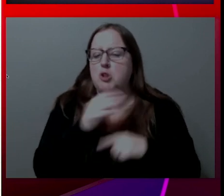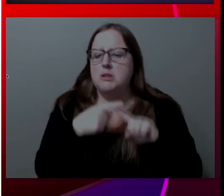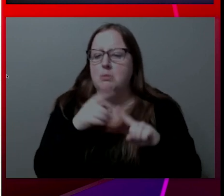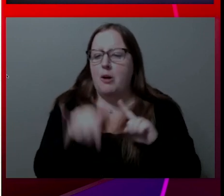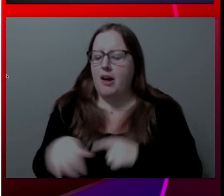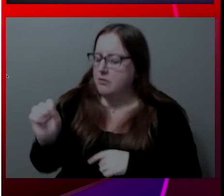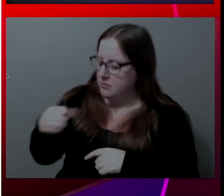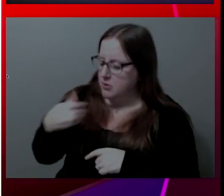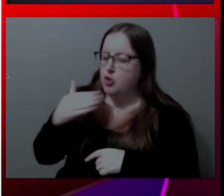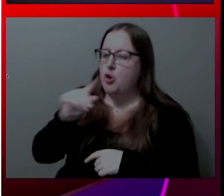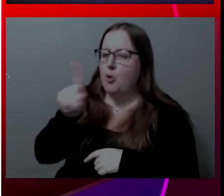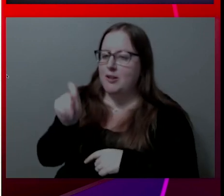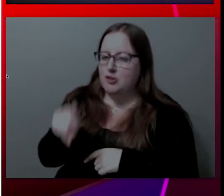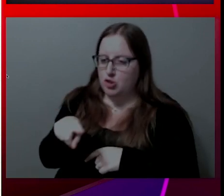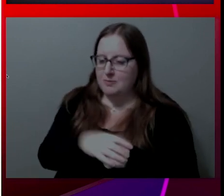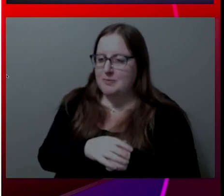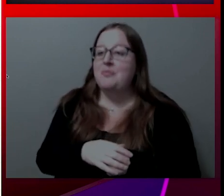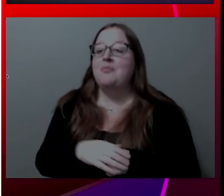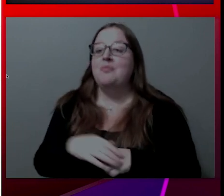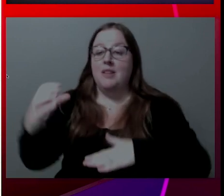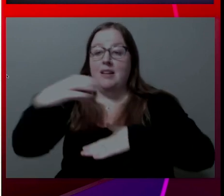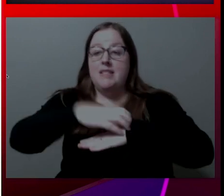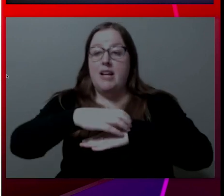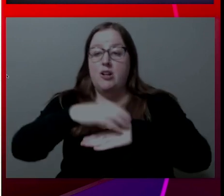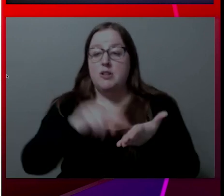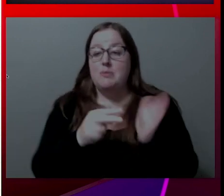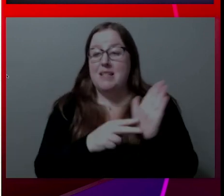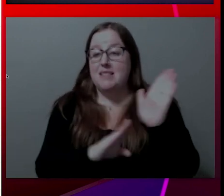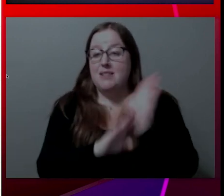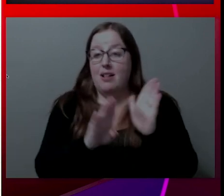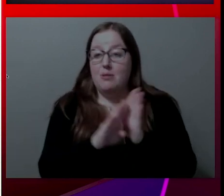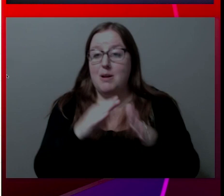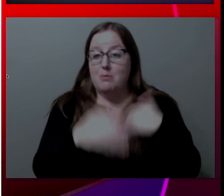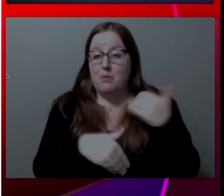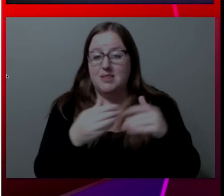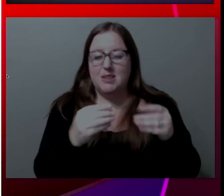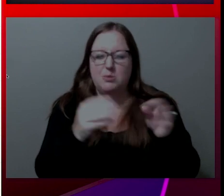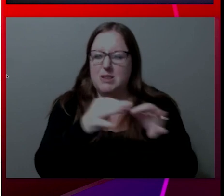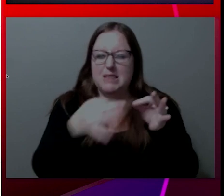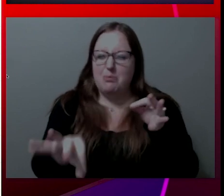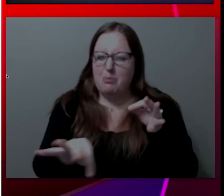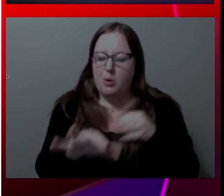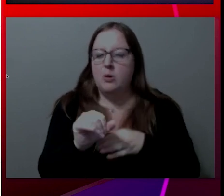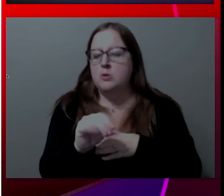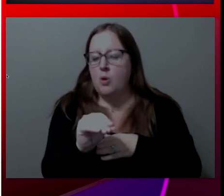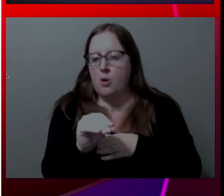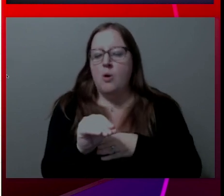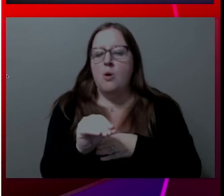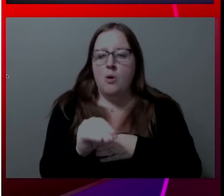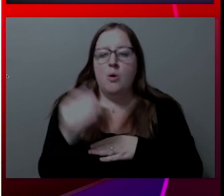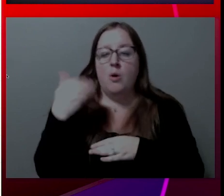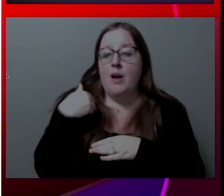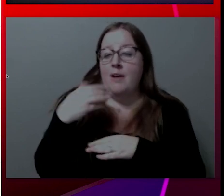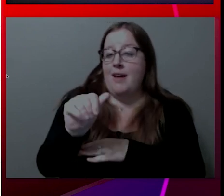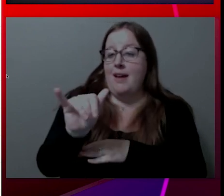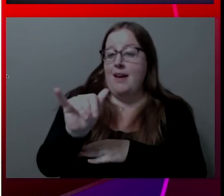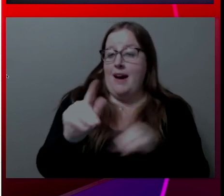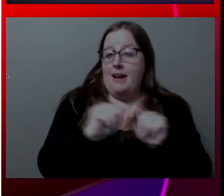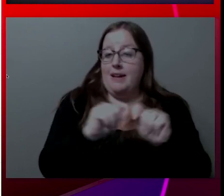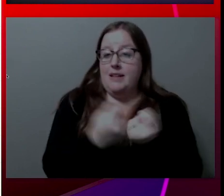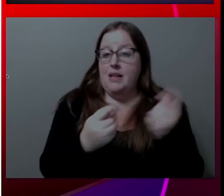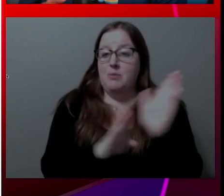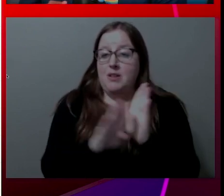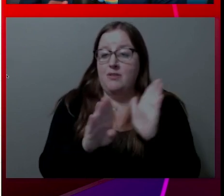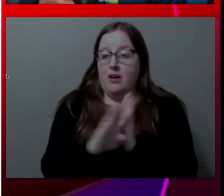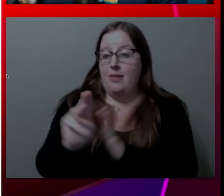a great question. Containers just make the development process a lot simpler. So you'll have the AI team develop their ML